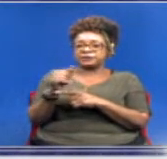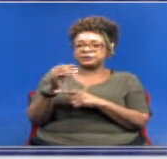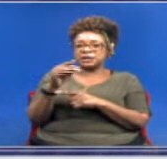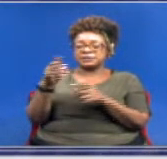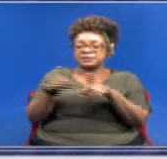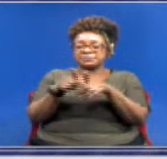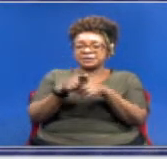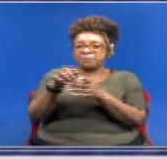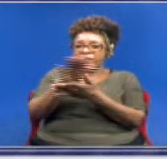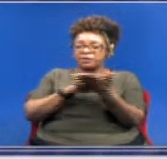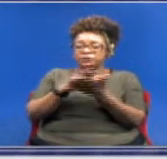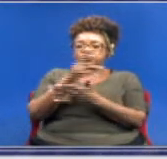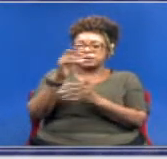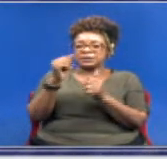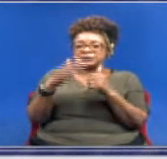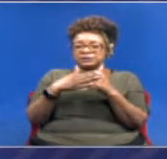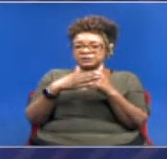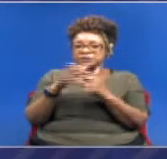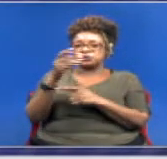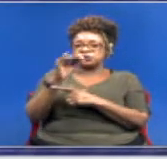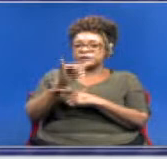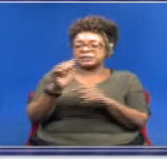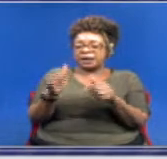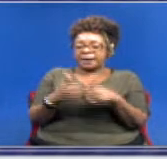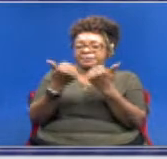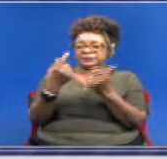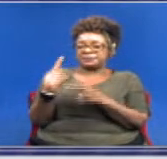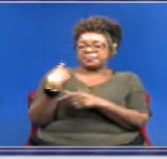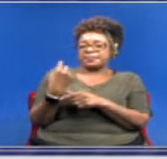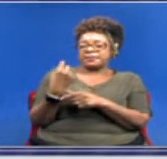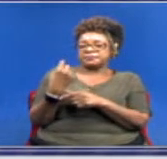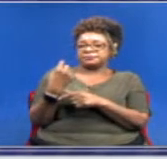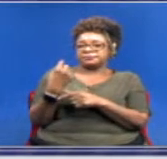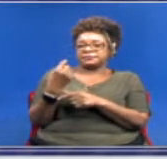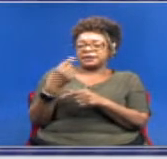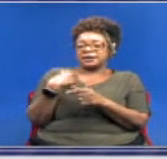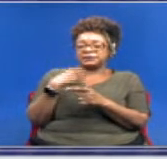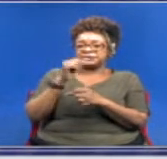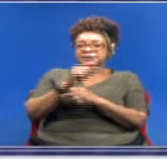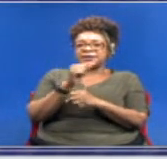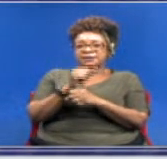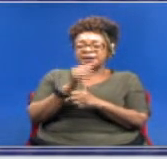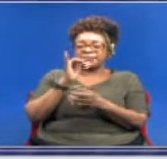same venue in 2019. So that's just happened, that Faith Kipyegon has broken the